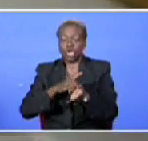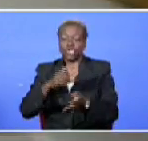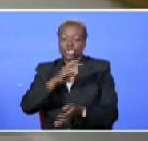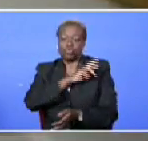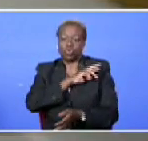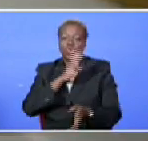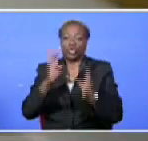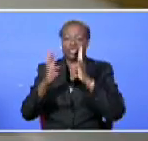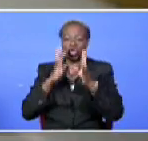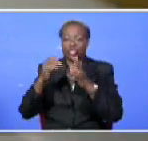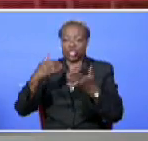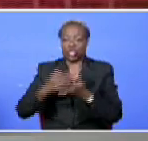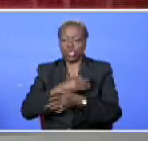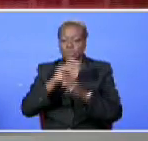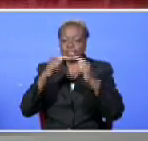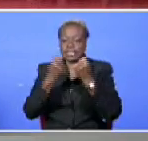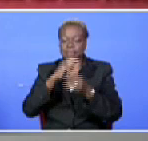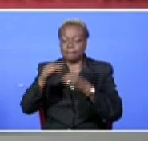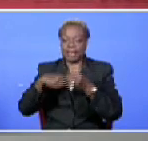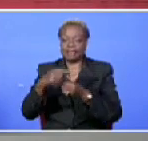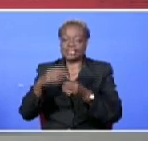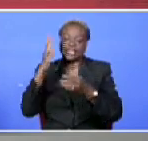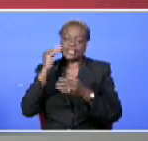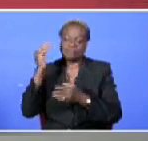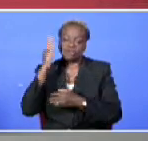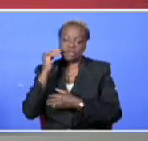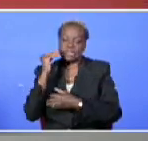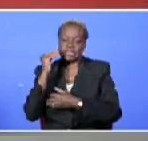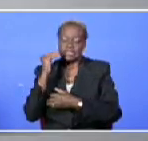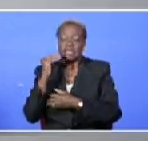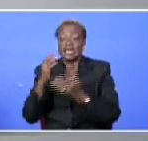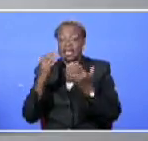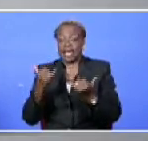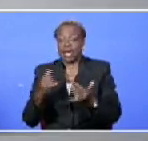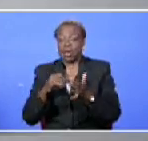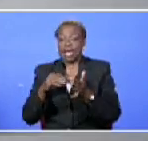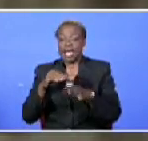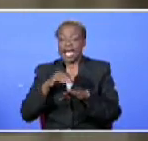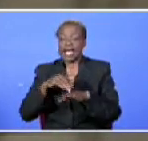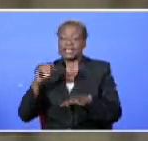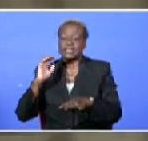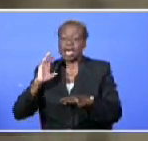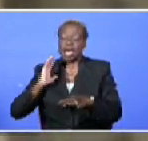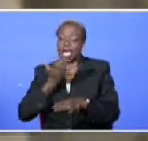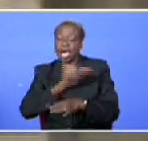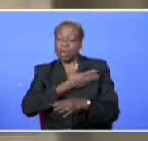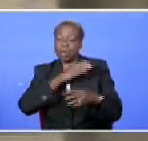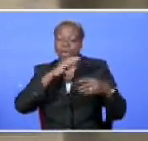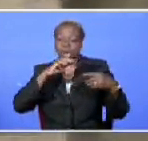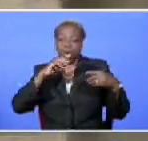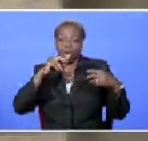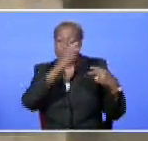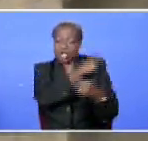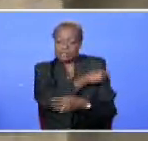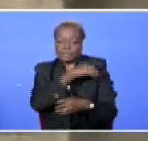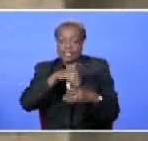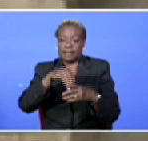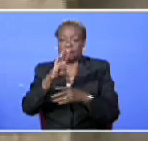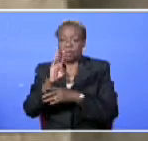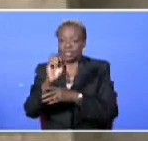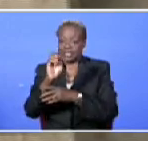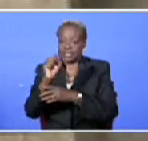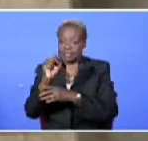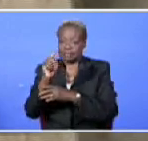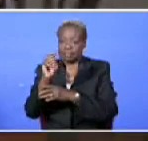News team about his experience. Right now at our hospital, Mass General, Harvard, in Boston, it's a hotbed